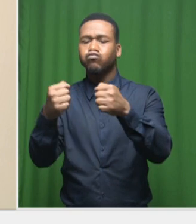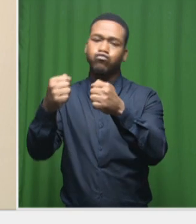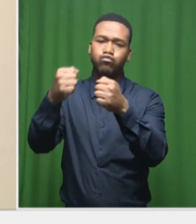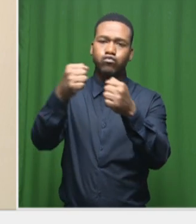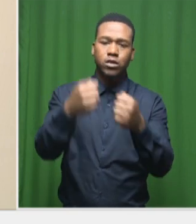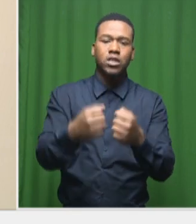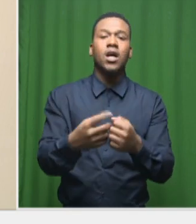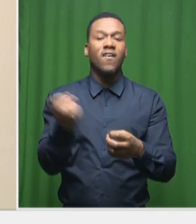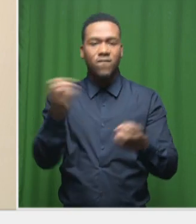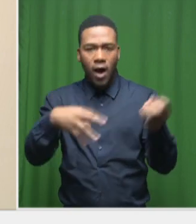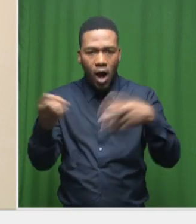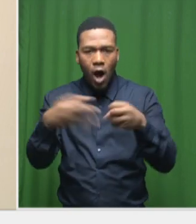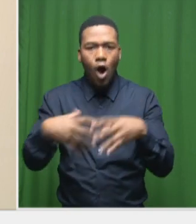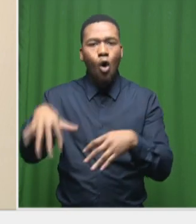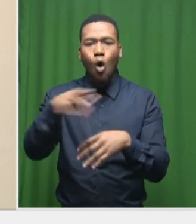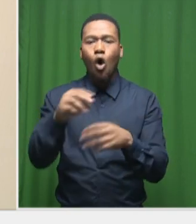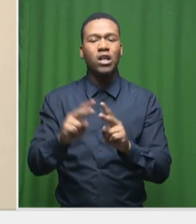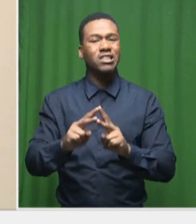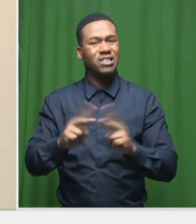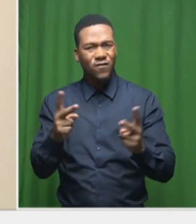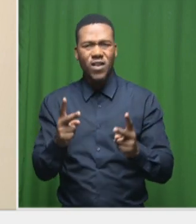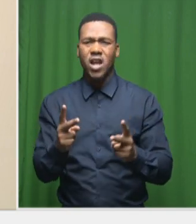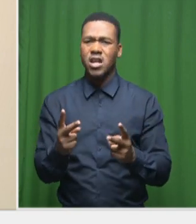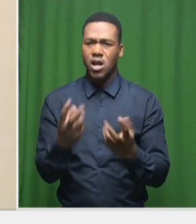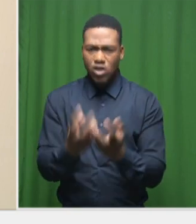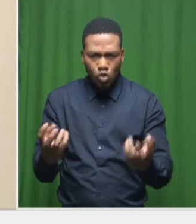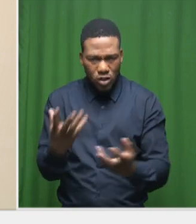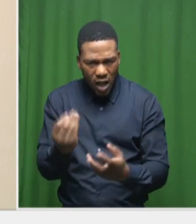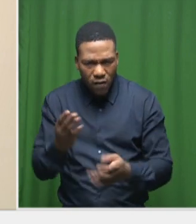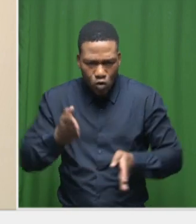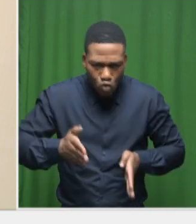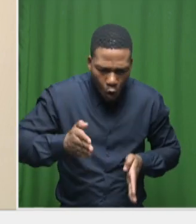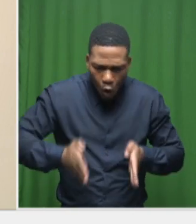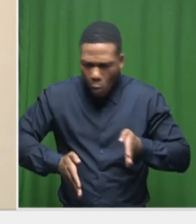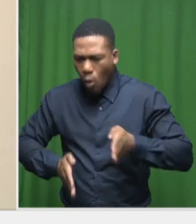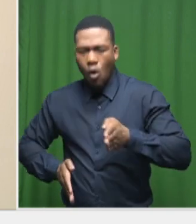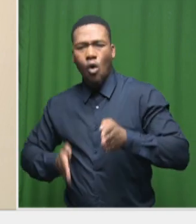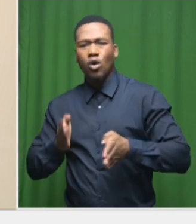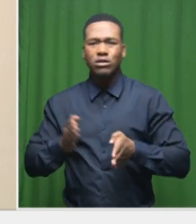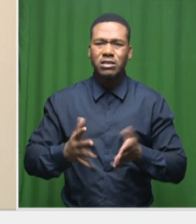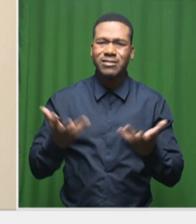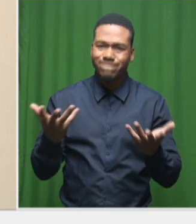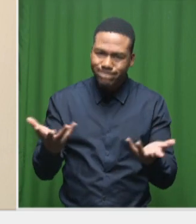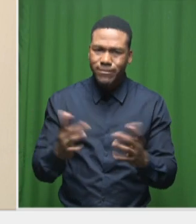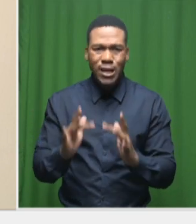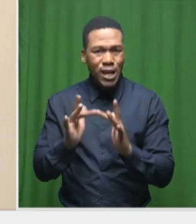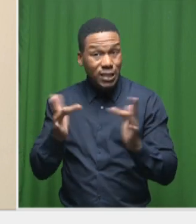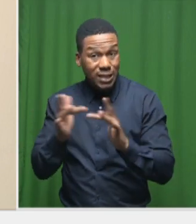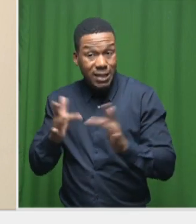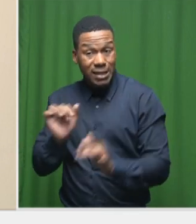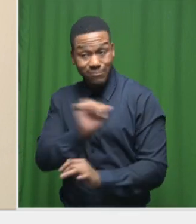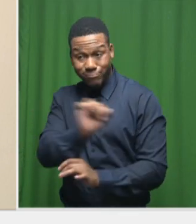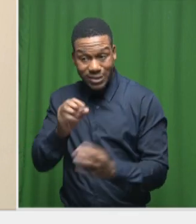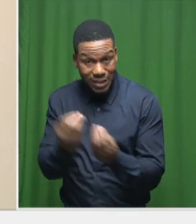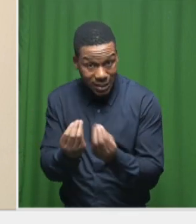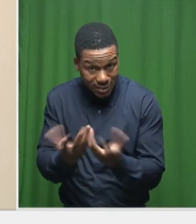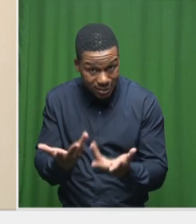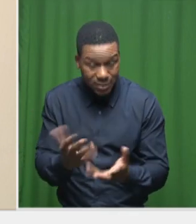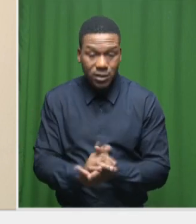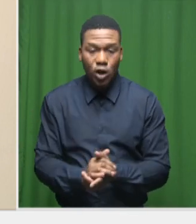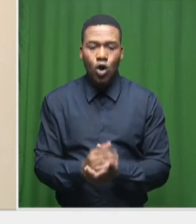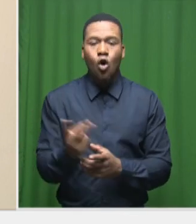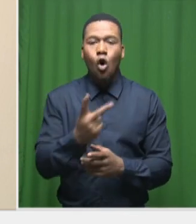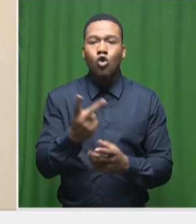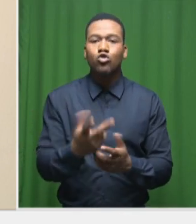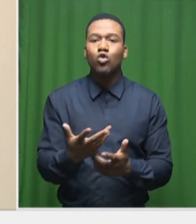different equipments that we have, your robots, your Internet of Things, so that it brings practicality